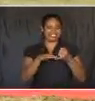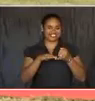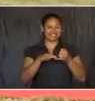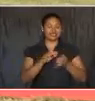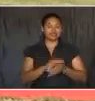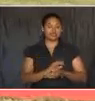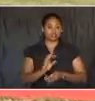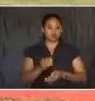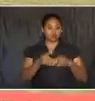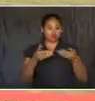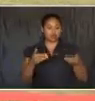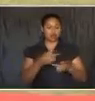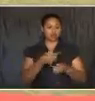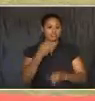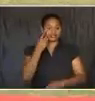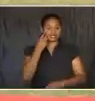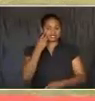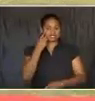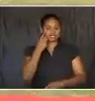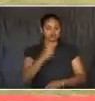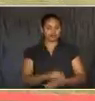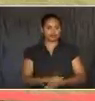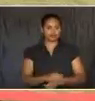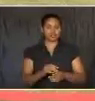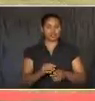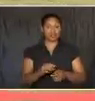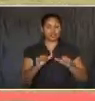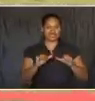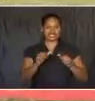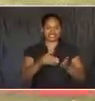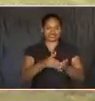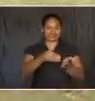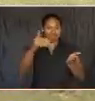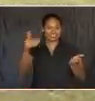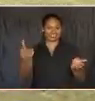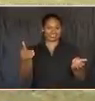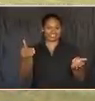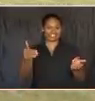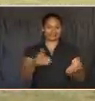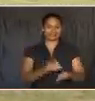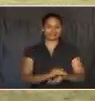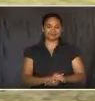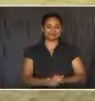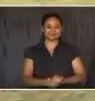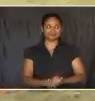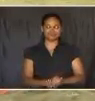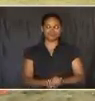now awaits we are now with the departure of His Excellency.